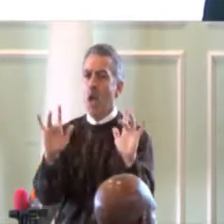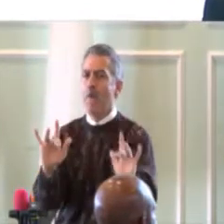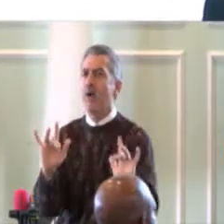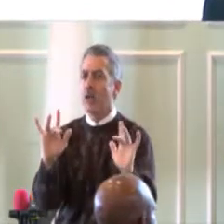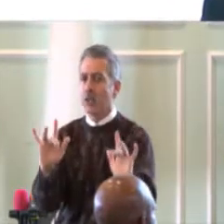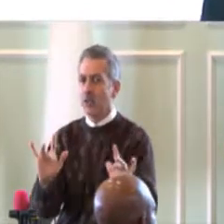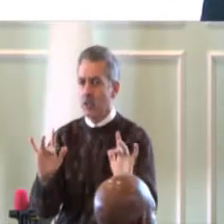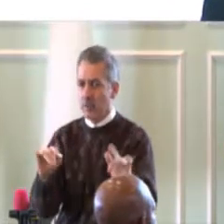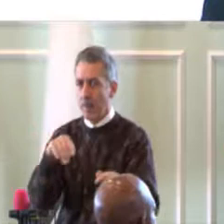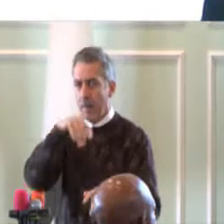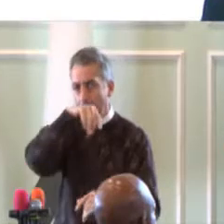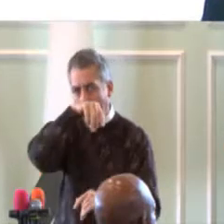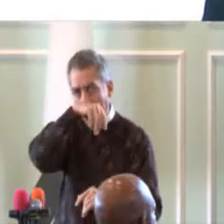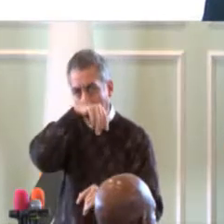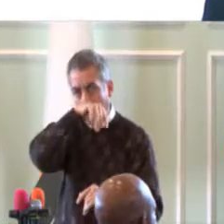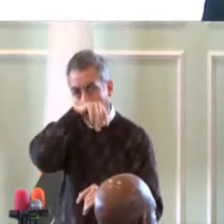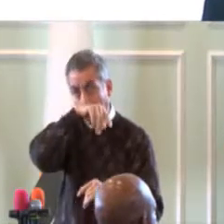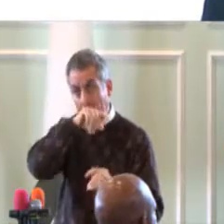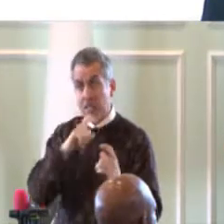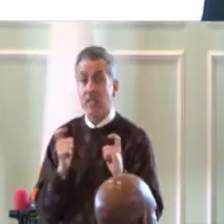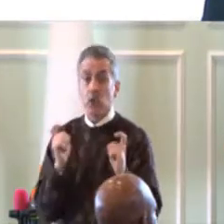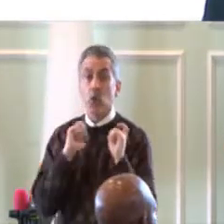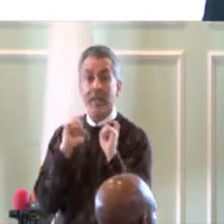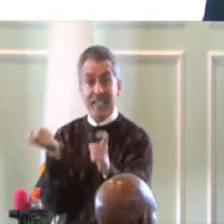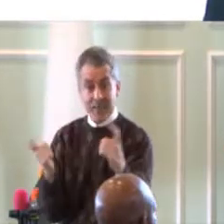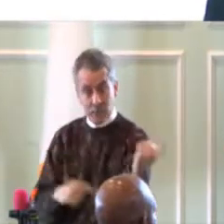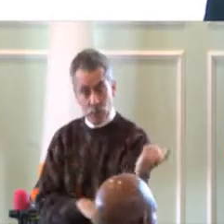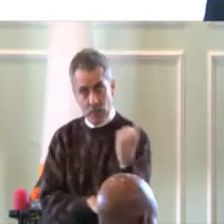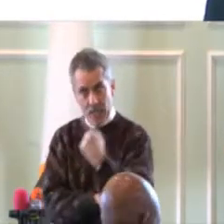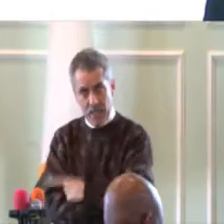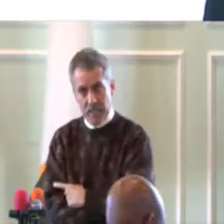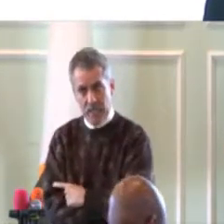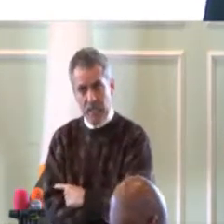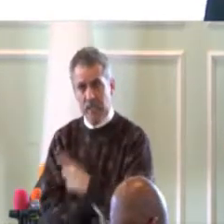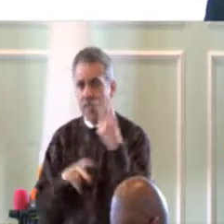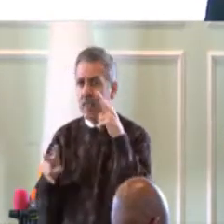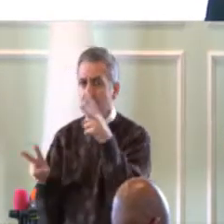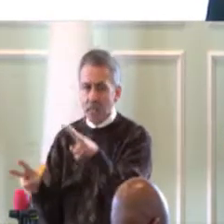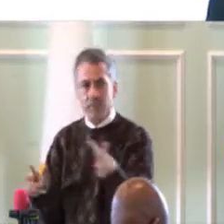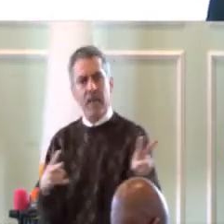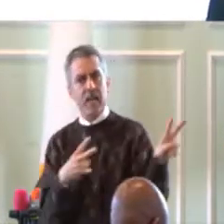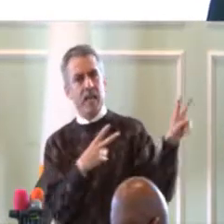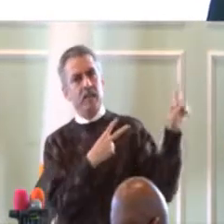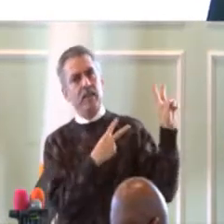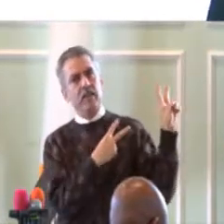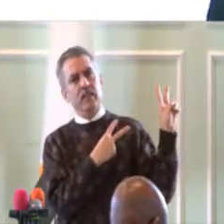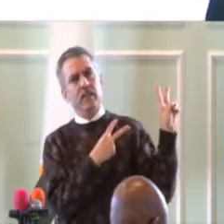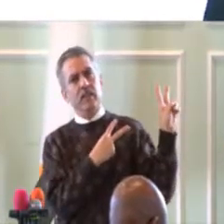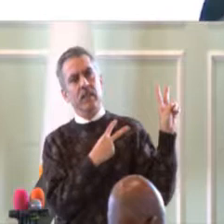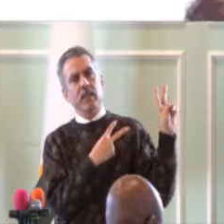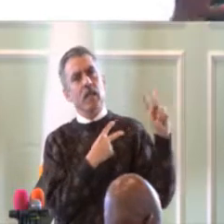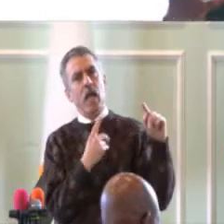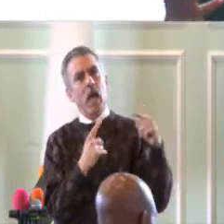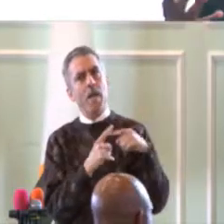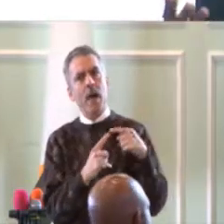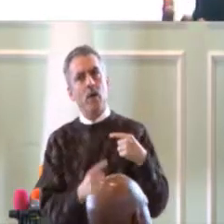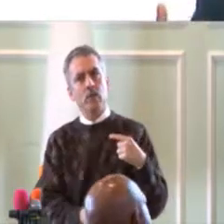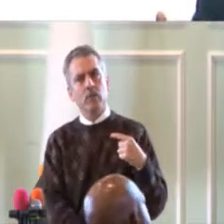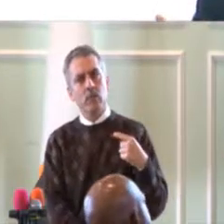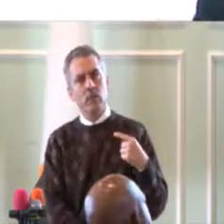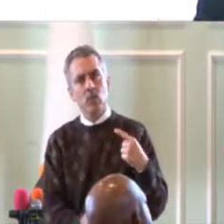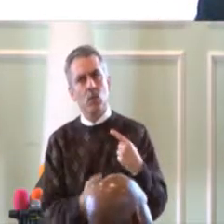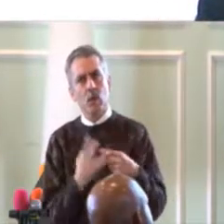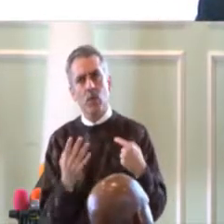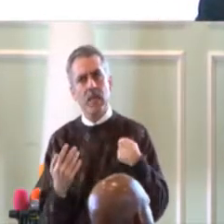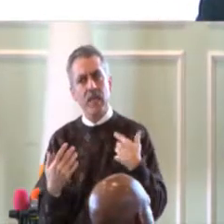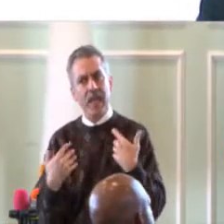right? So in giving today, you know, let's think back and make sure that it's not about what we